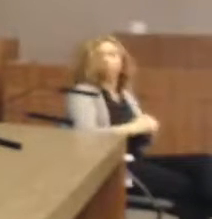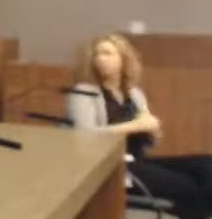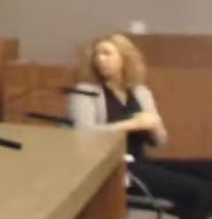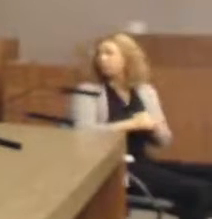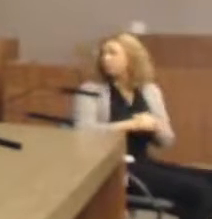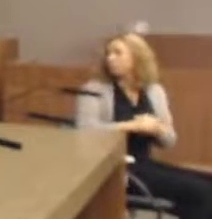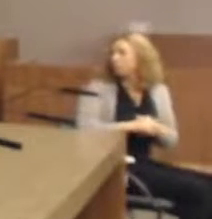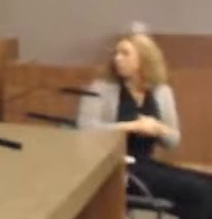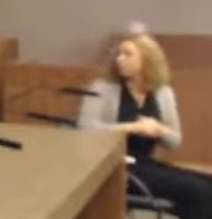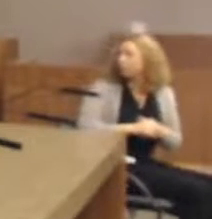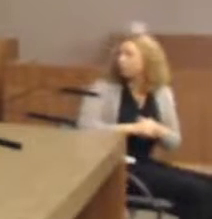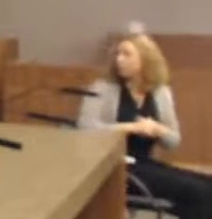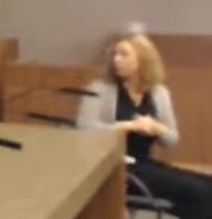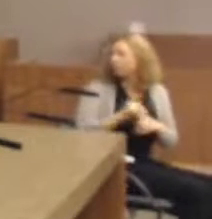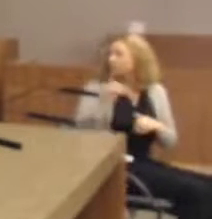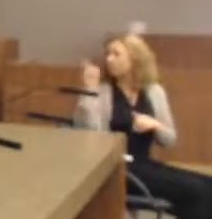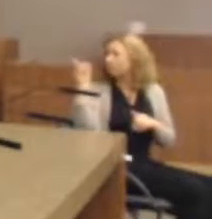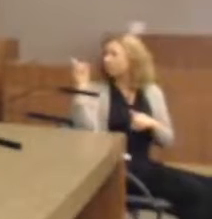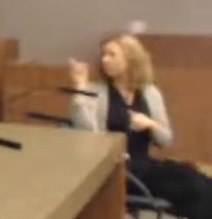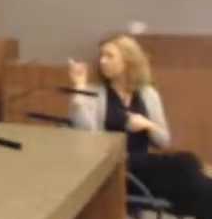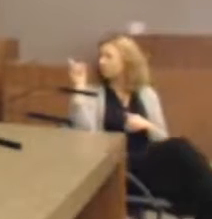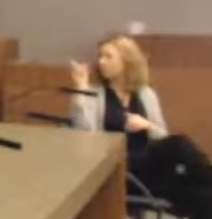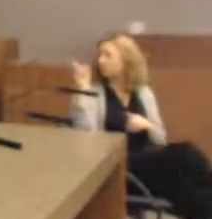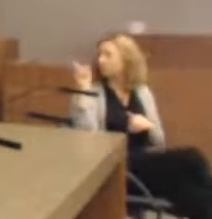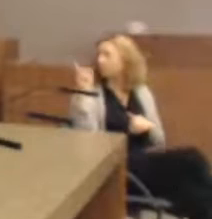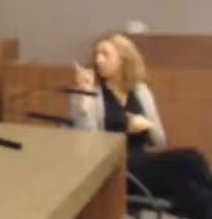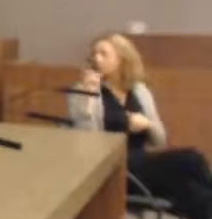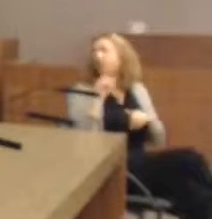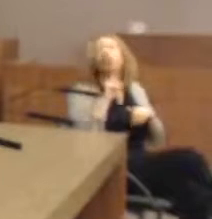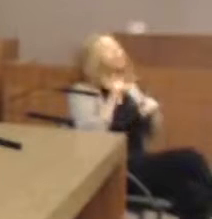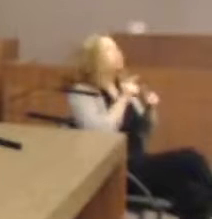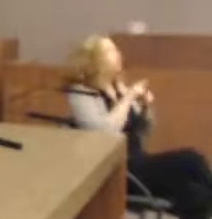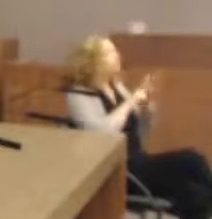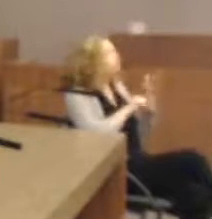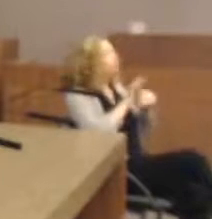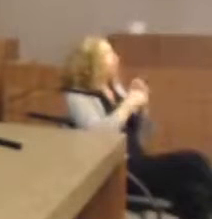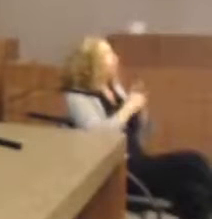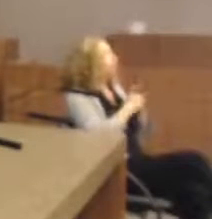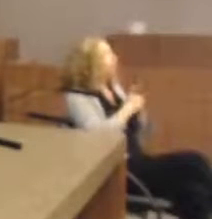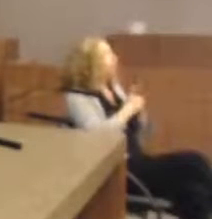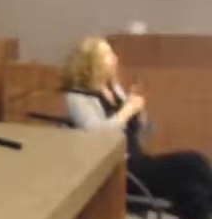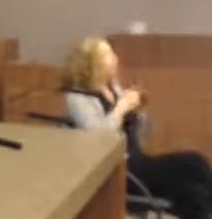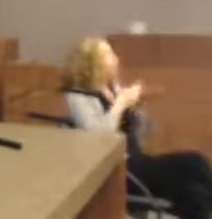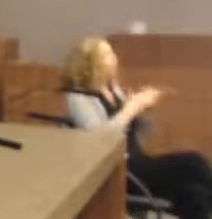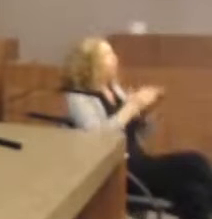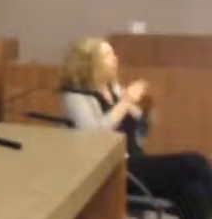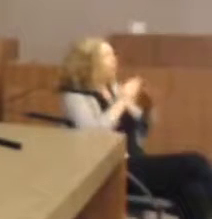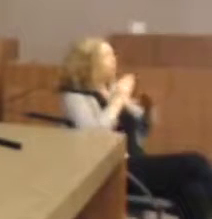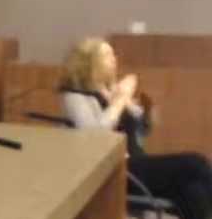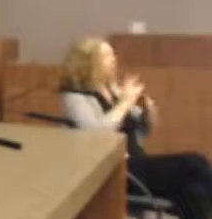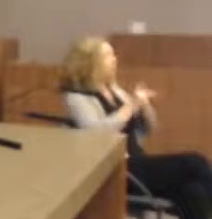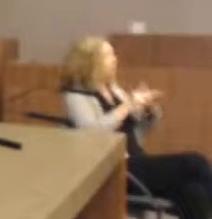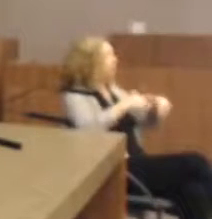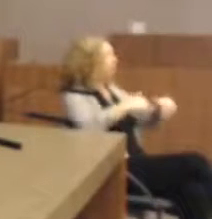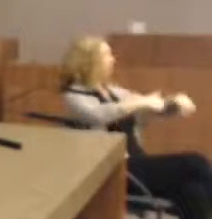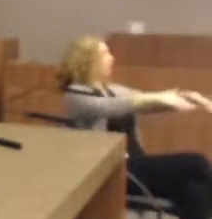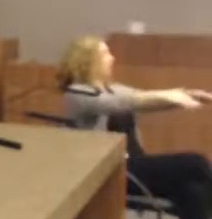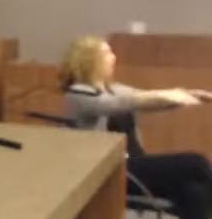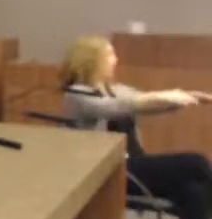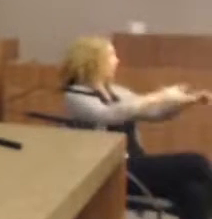Anger, fear, disgust, and protection and depression are all ways to keep people away. So after the